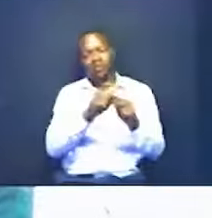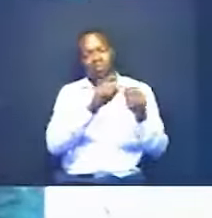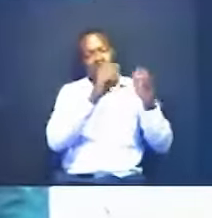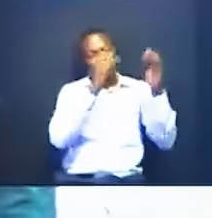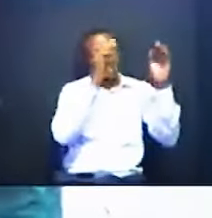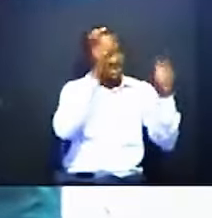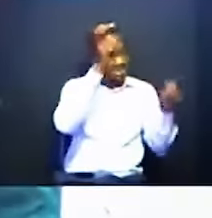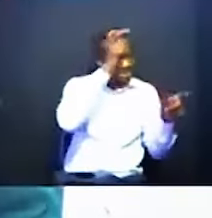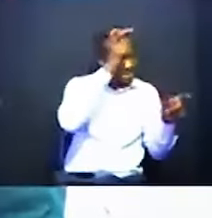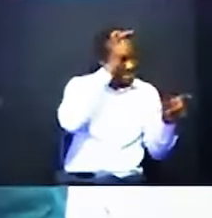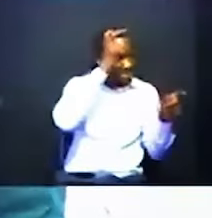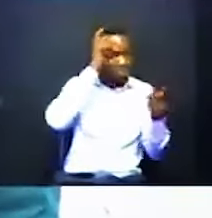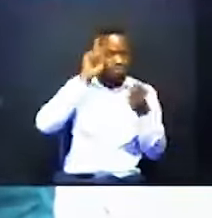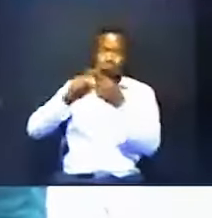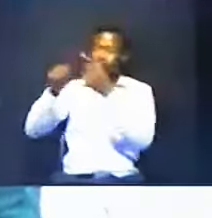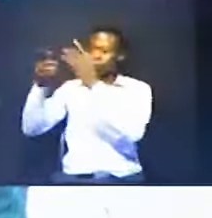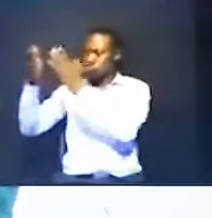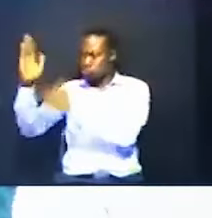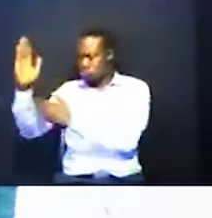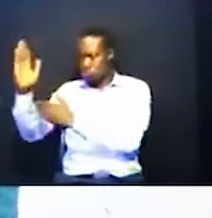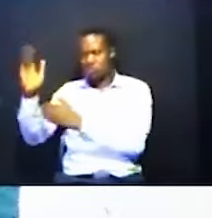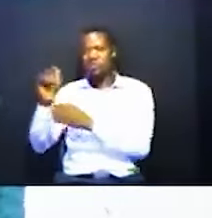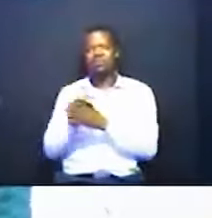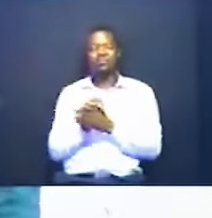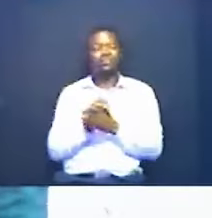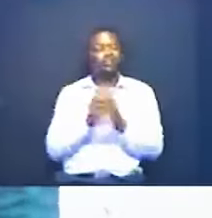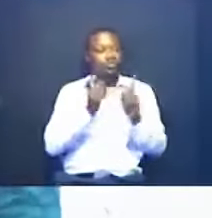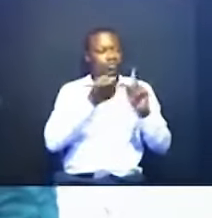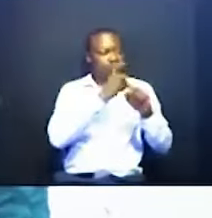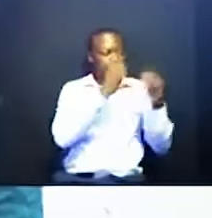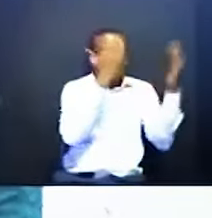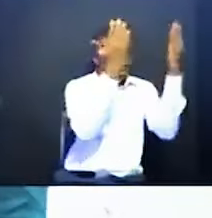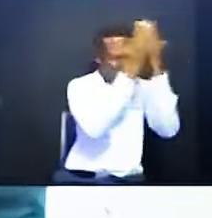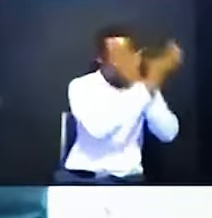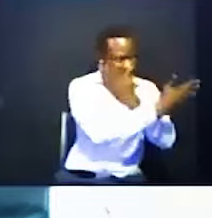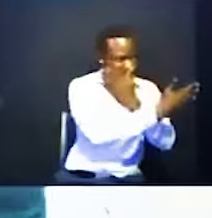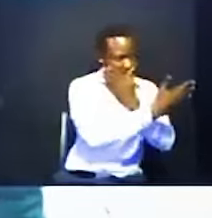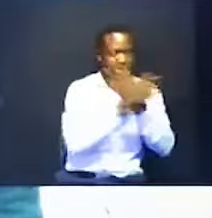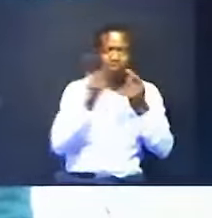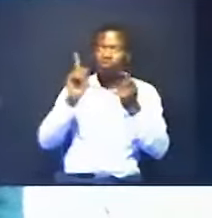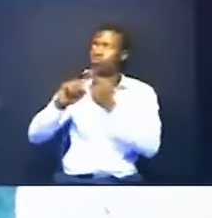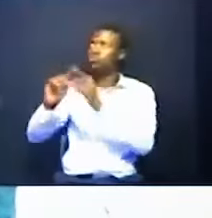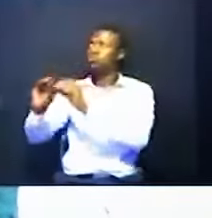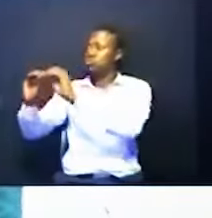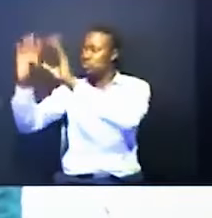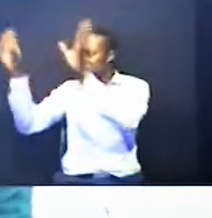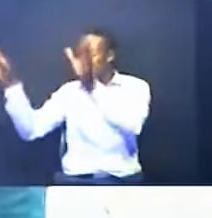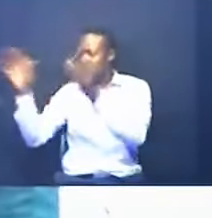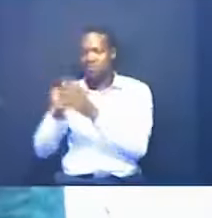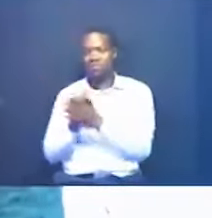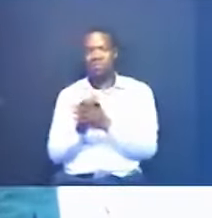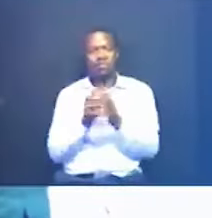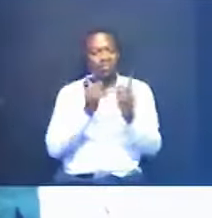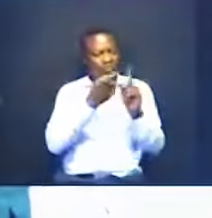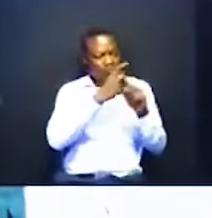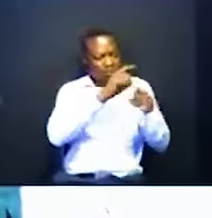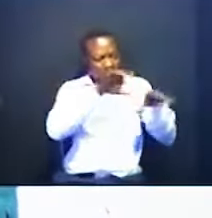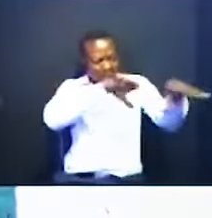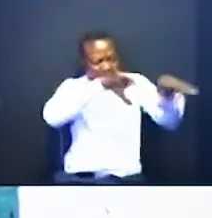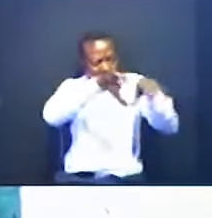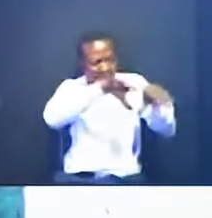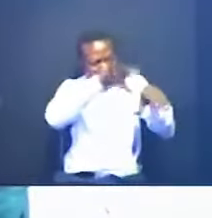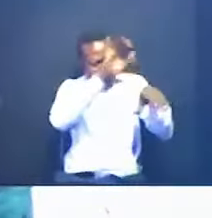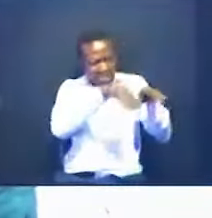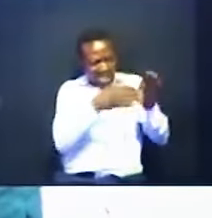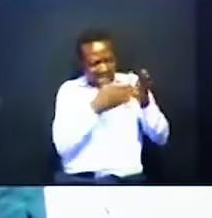God. Ye free obunsam nchen abba onyame. From darkness to light. Ye free esumu abba hanmu. From us that leads to